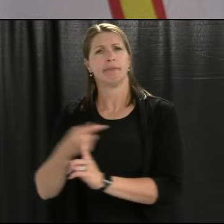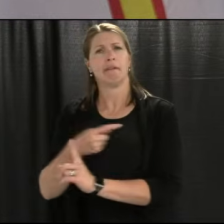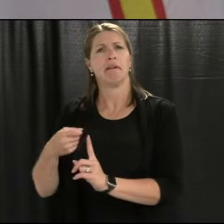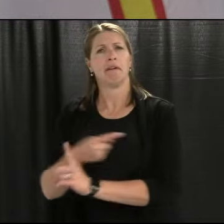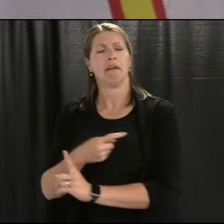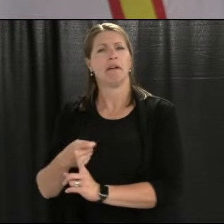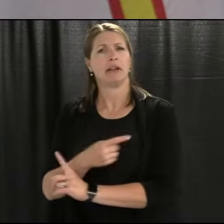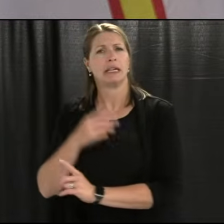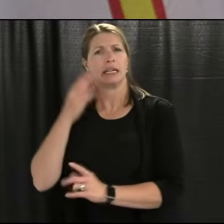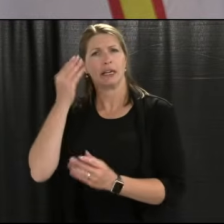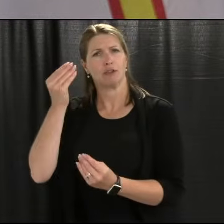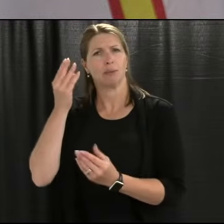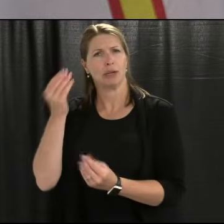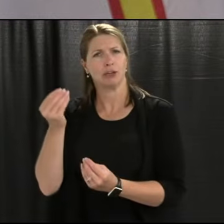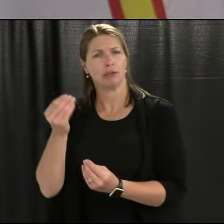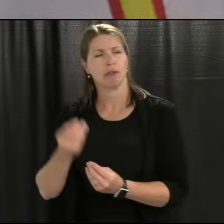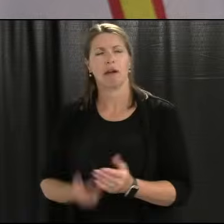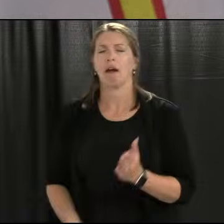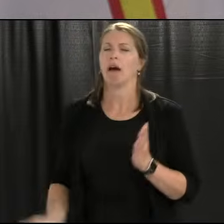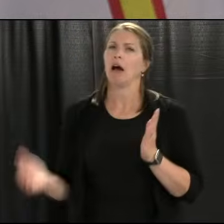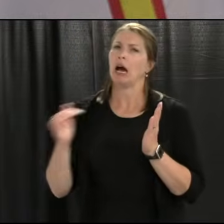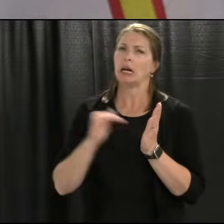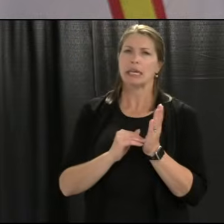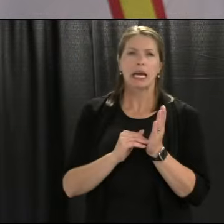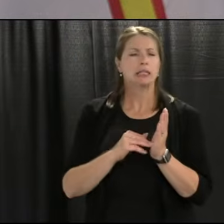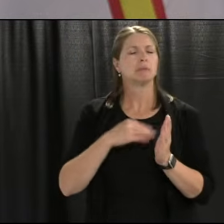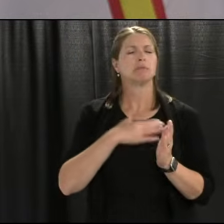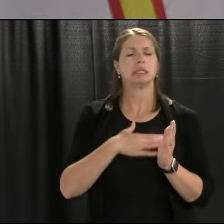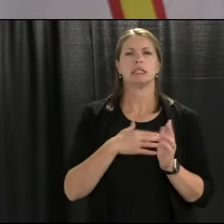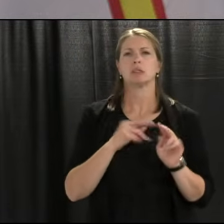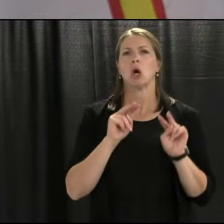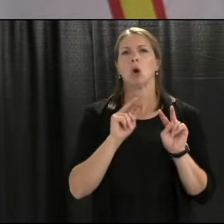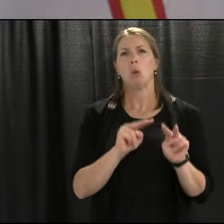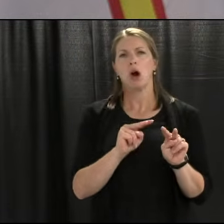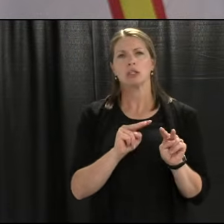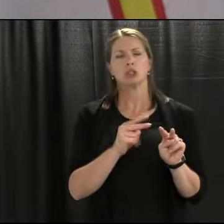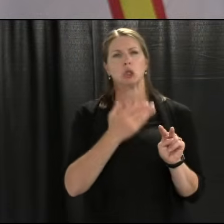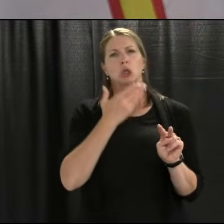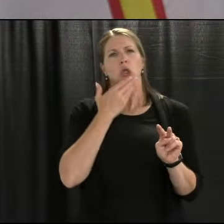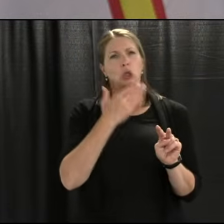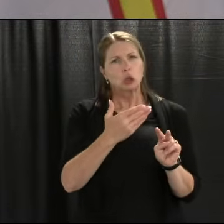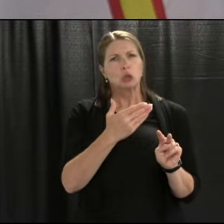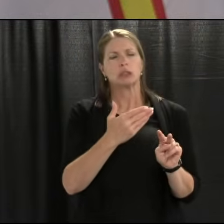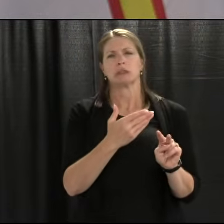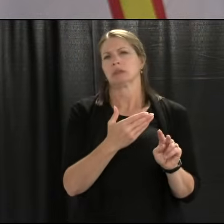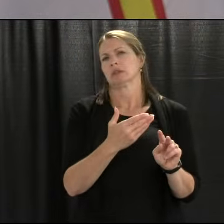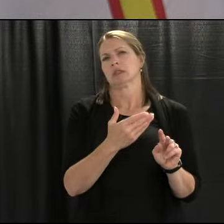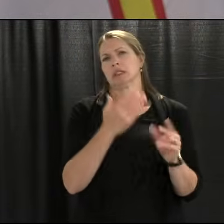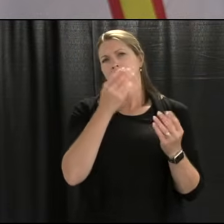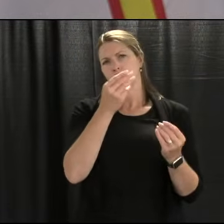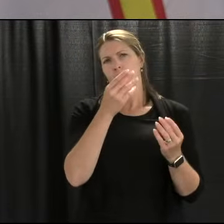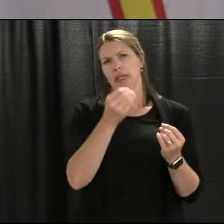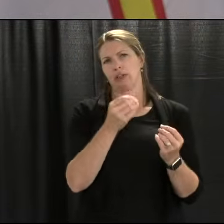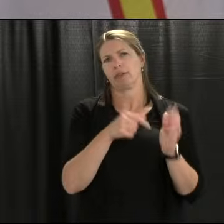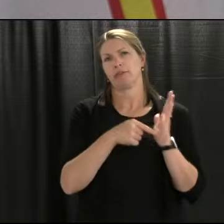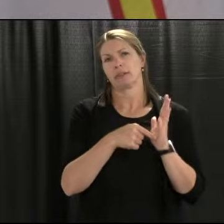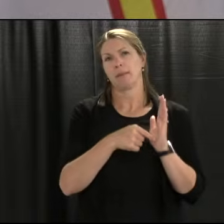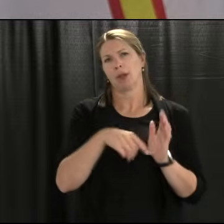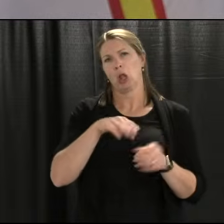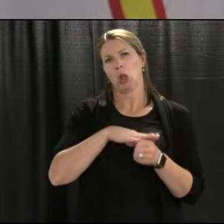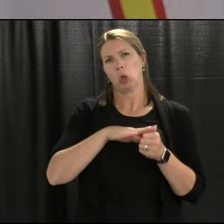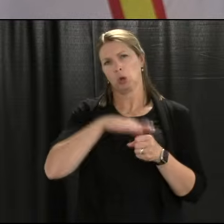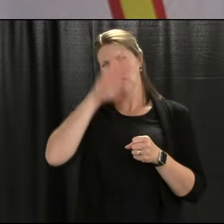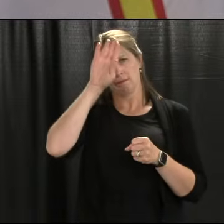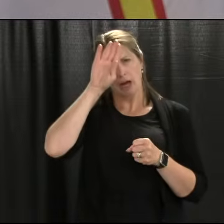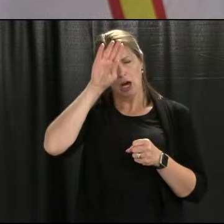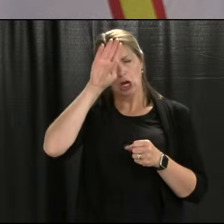one, use social media, but focus on the trusted channels such as Government NL, the department channels, and your local fire departments in your